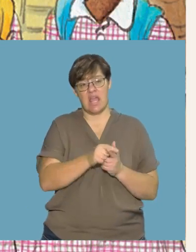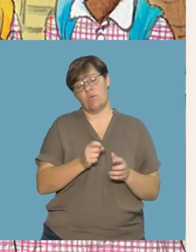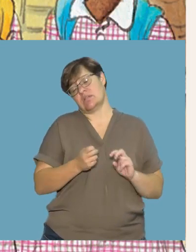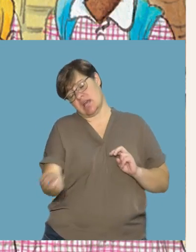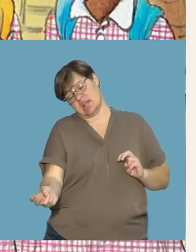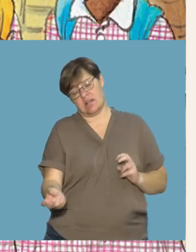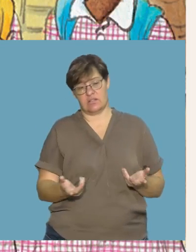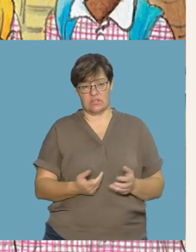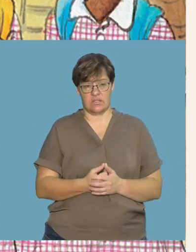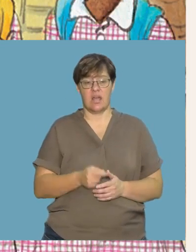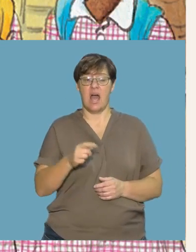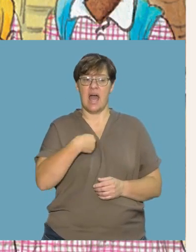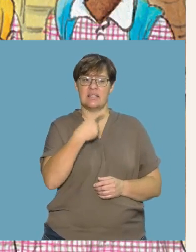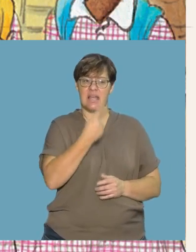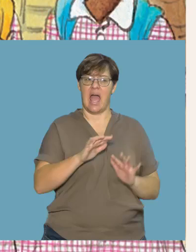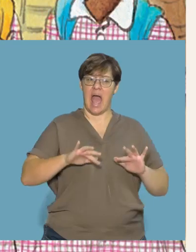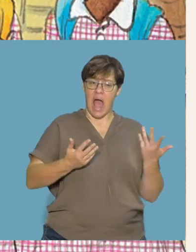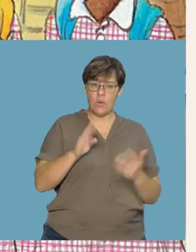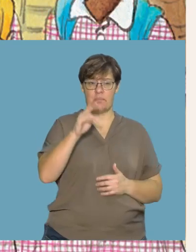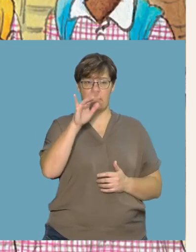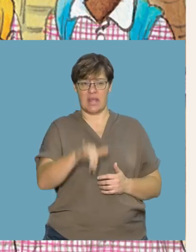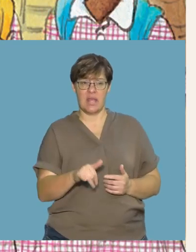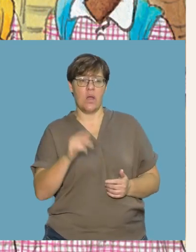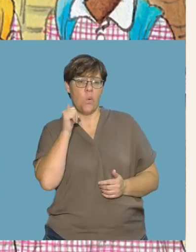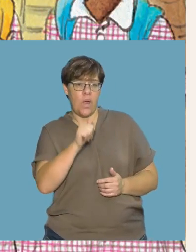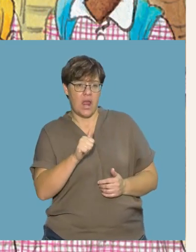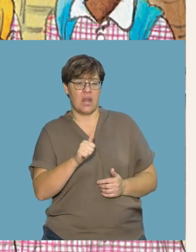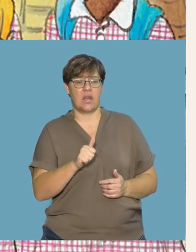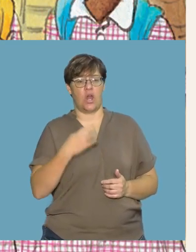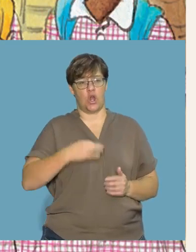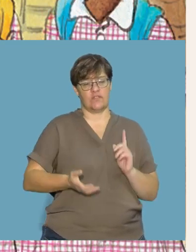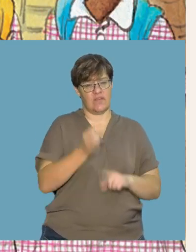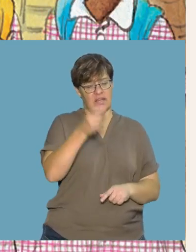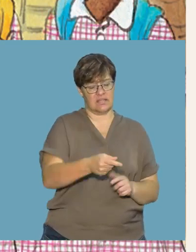say, how was Benny when the girls found him? You say.